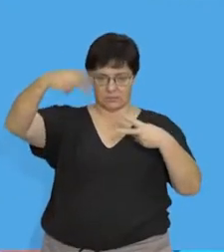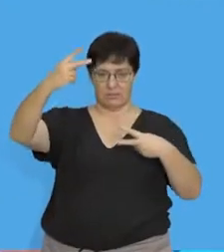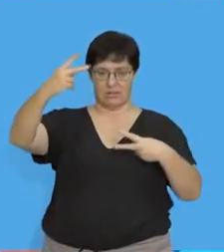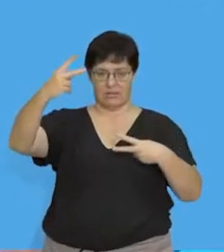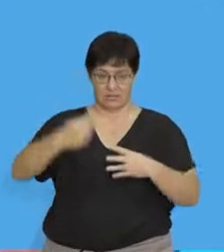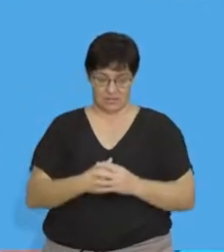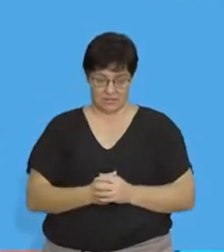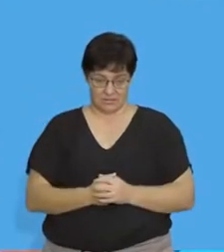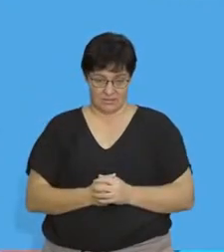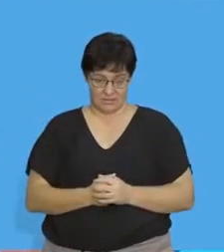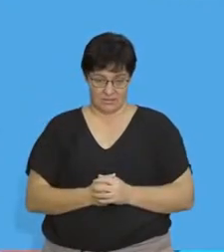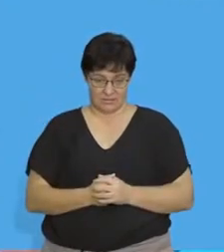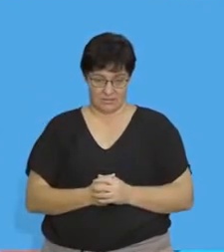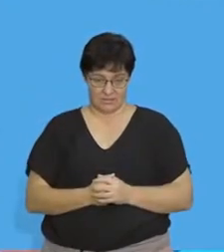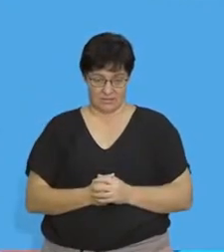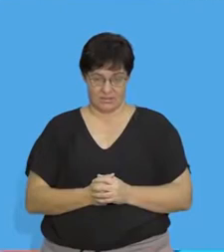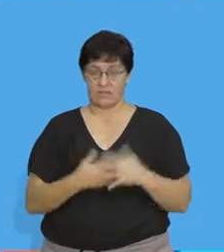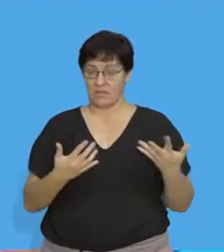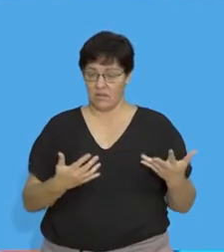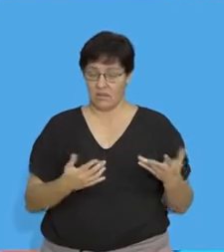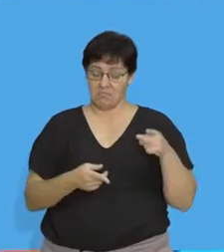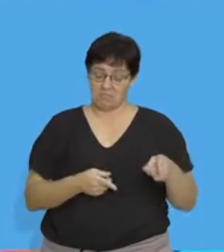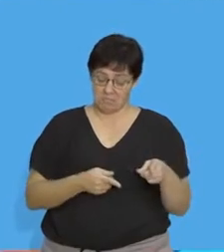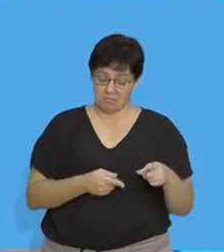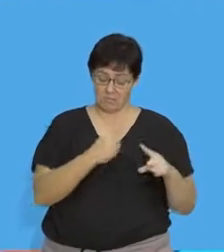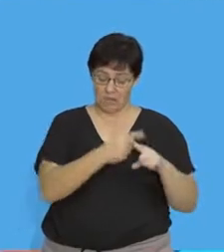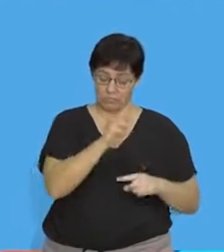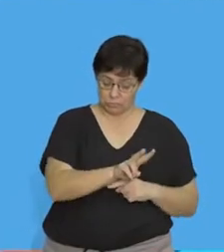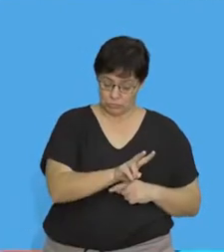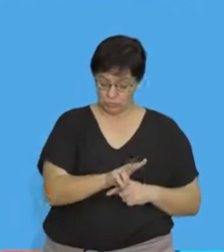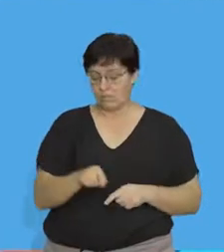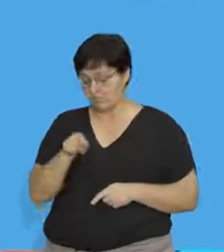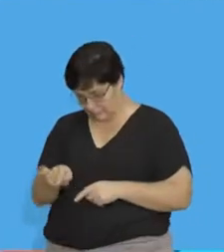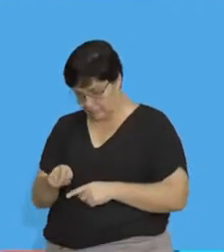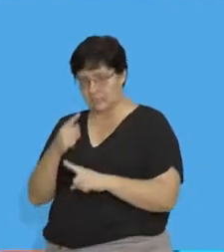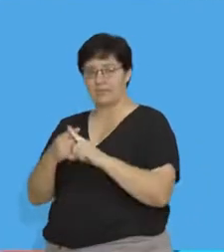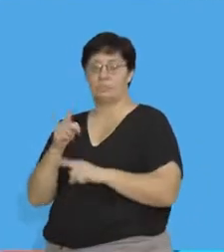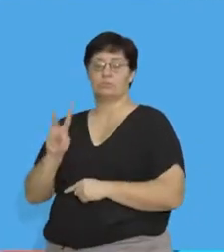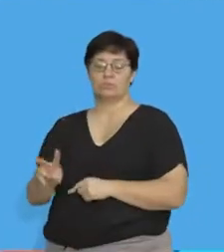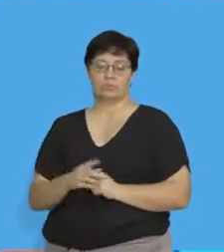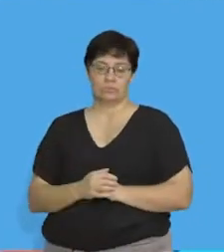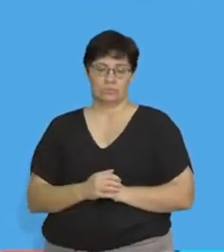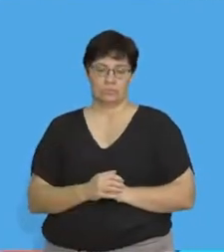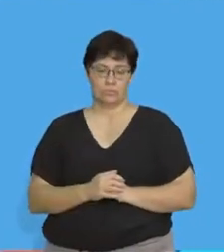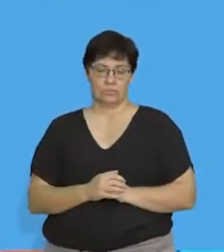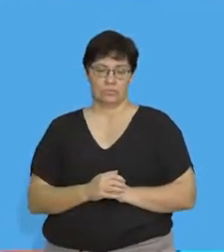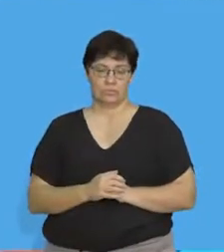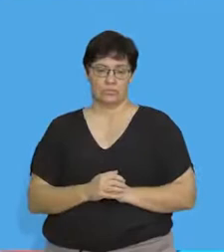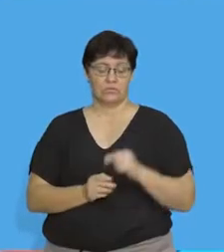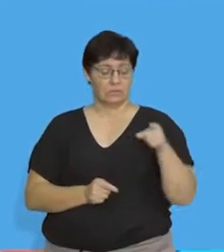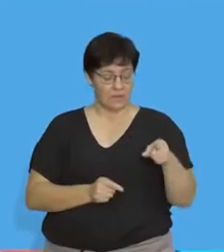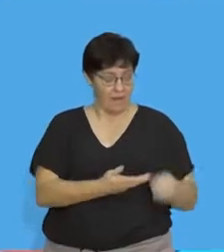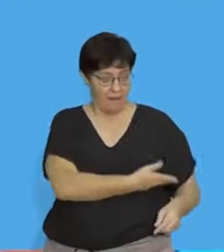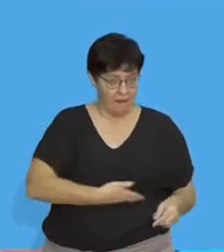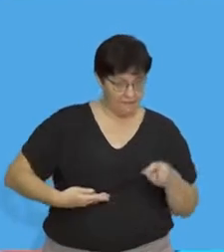we mean multiply by 2. So if the one variable multiplies by 2, then the other one must multiply by 2. If we halve the